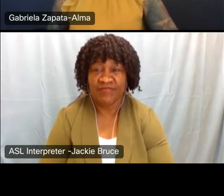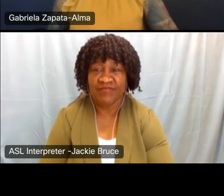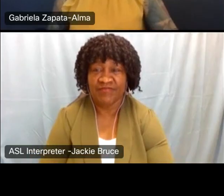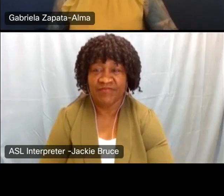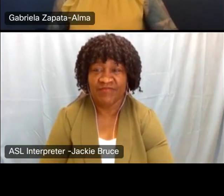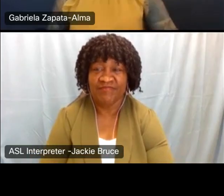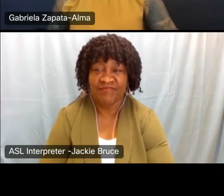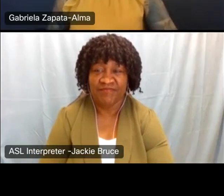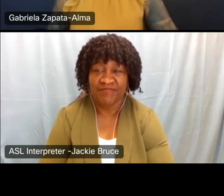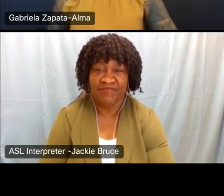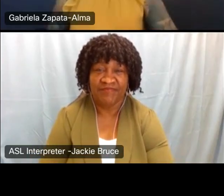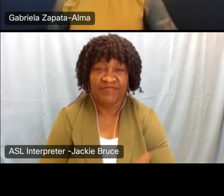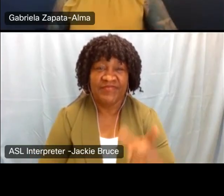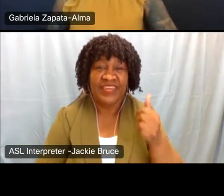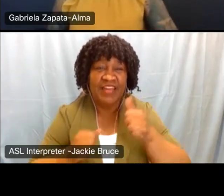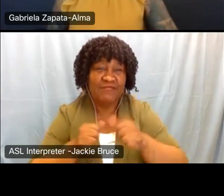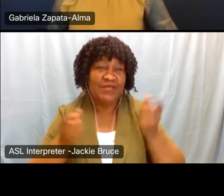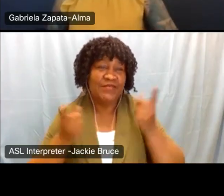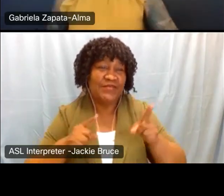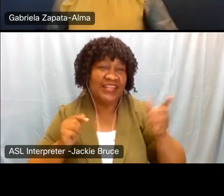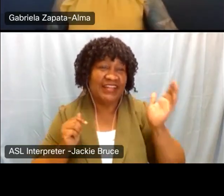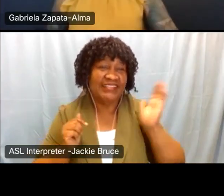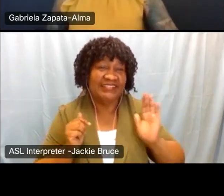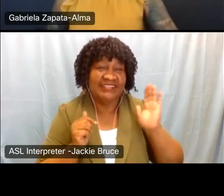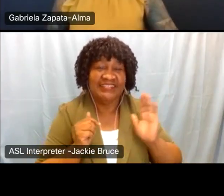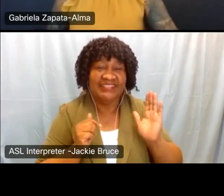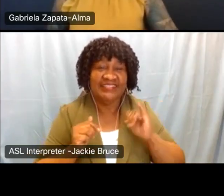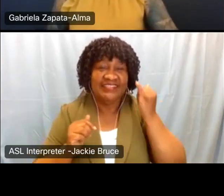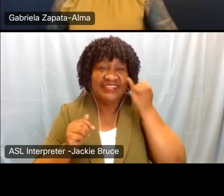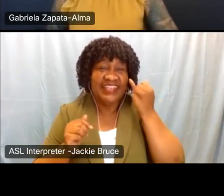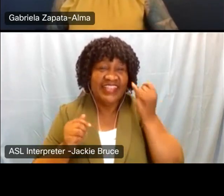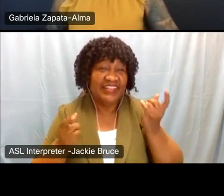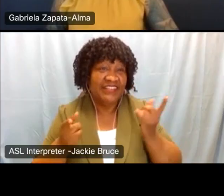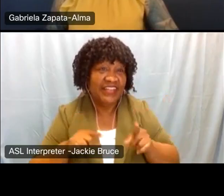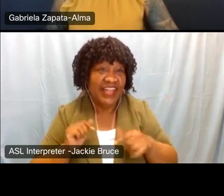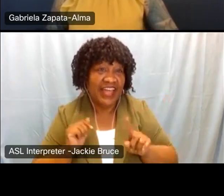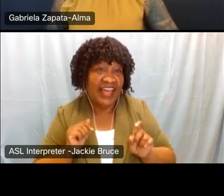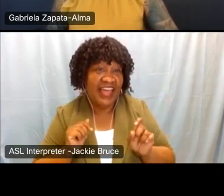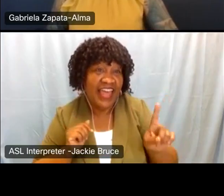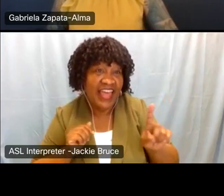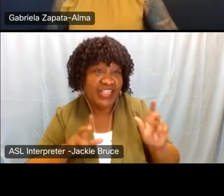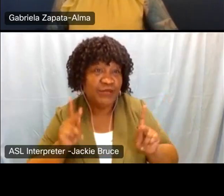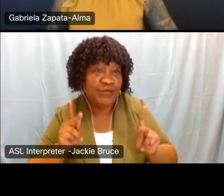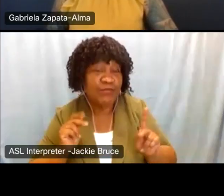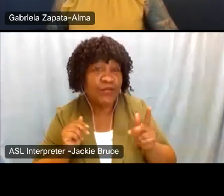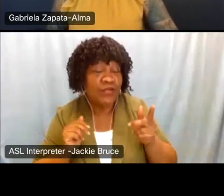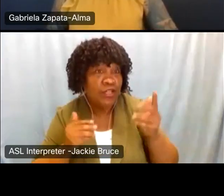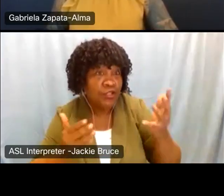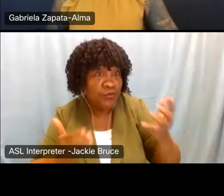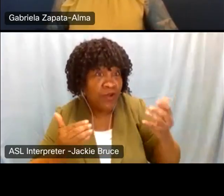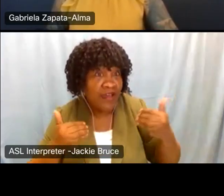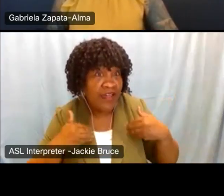Yes, I remember in my earlier days, if I asked people, hey, who wants to have a